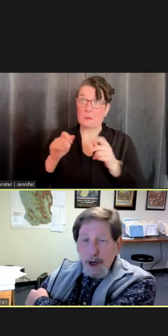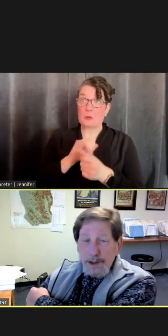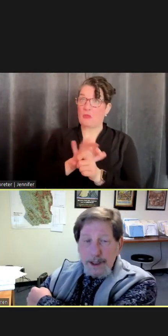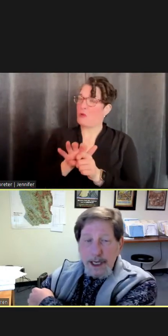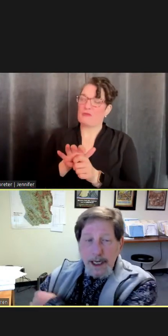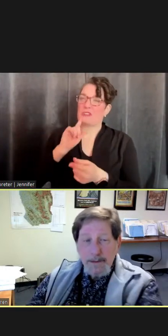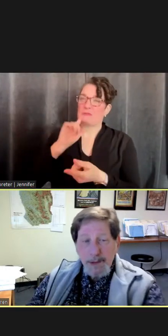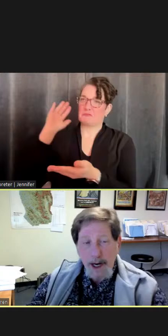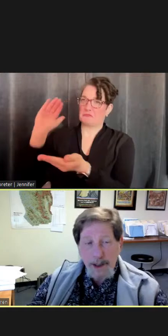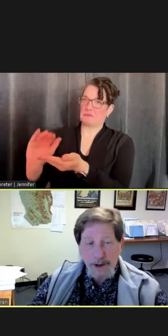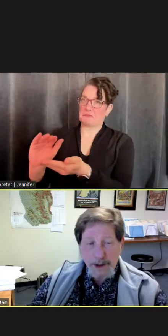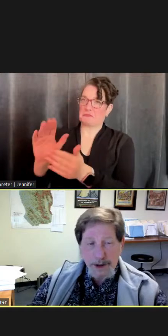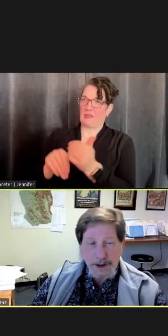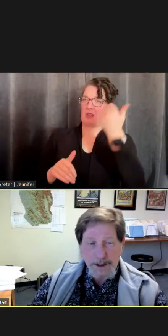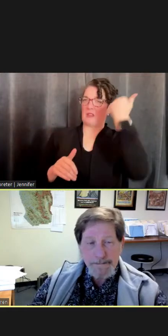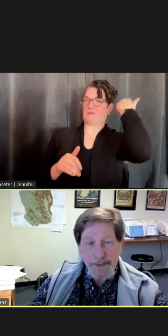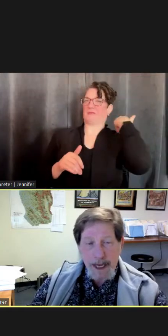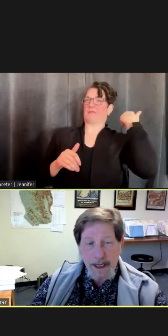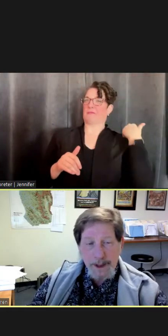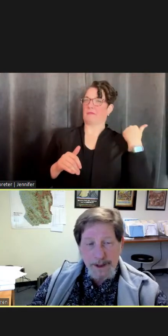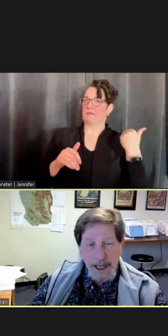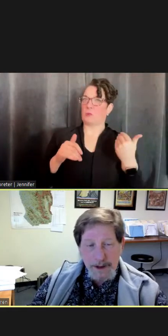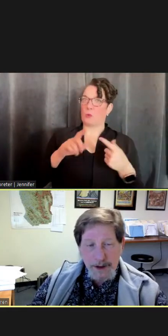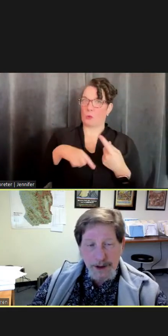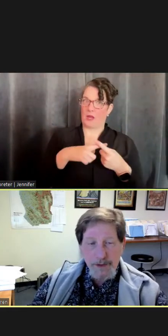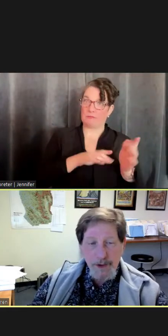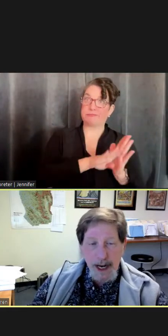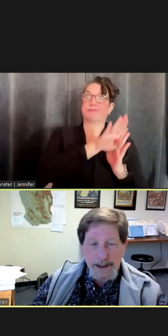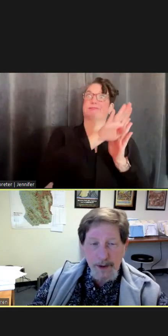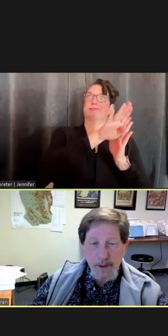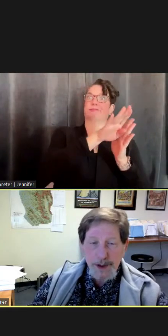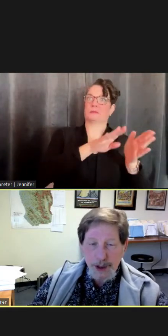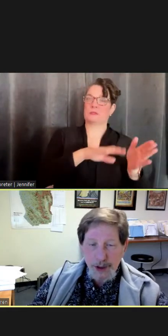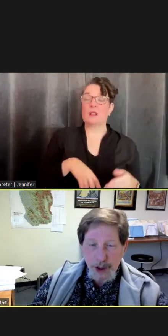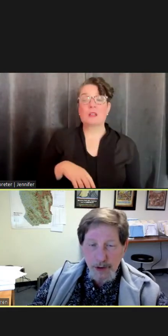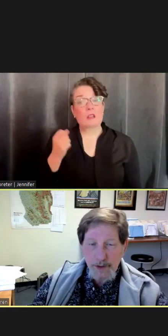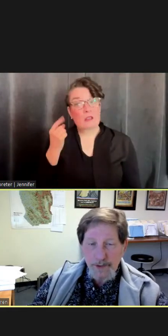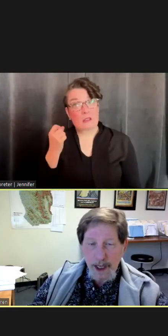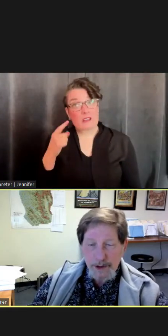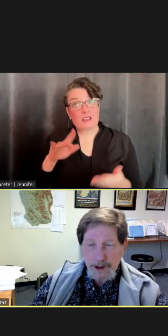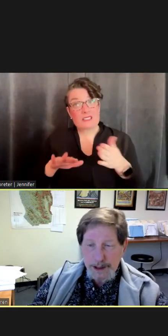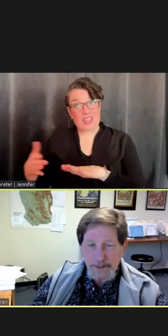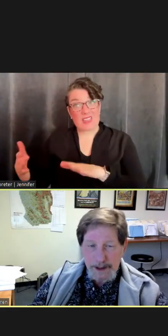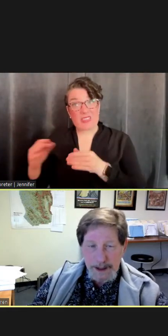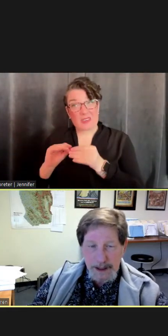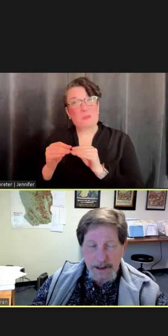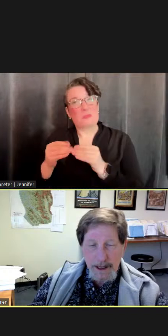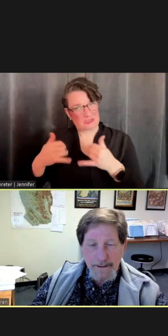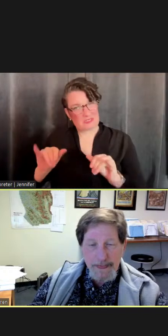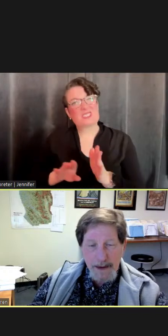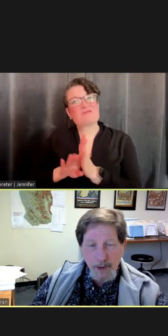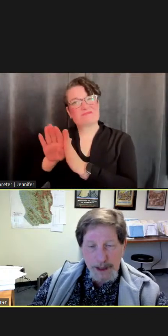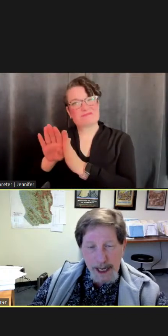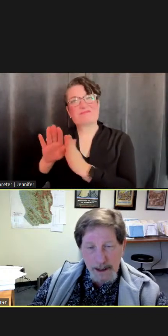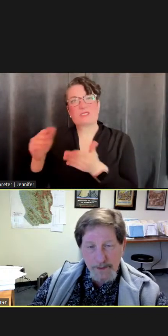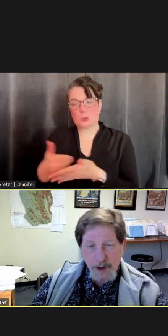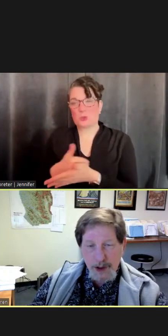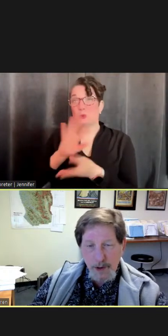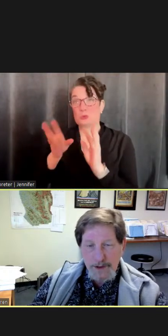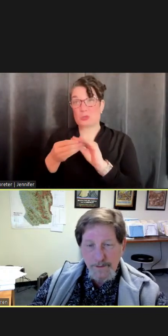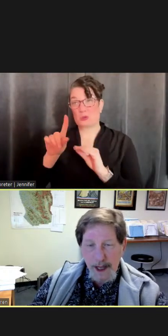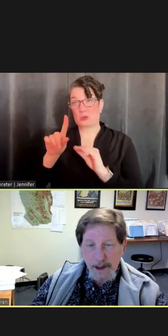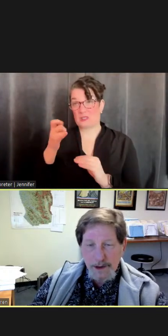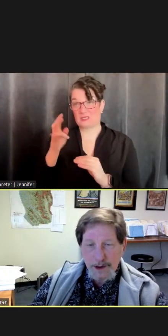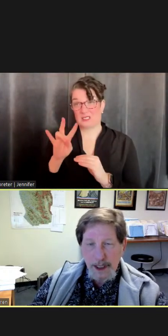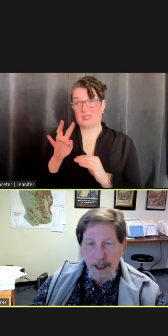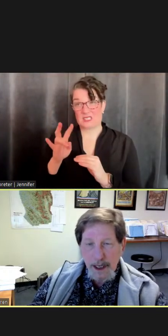than it was in prior surges. The deaths are still rising with a new total of 117, and mortality, of course,